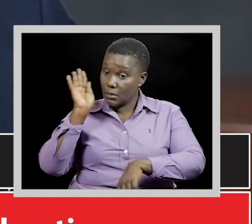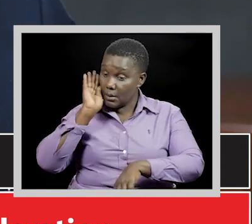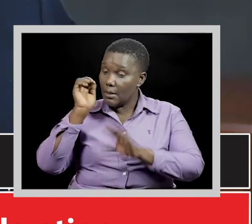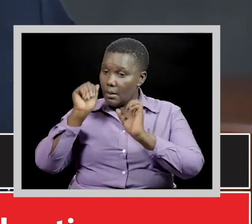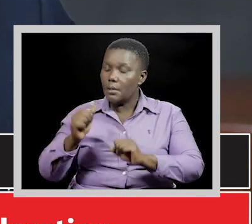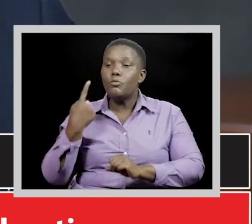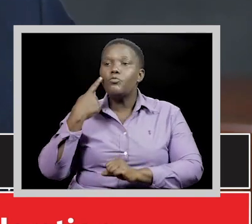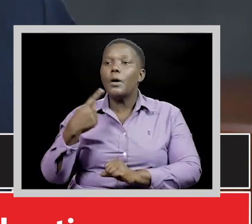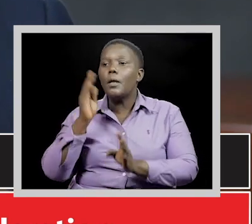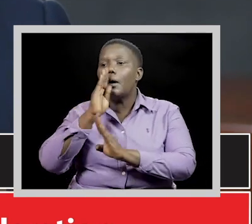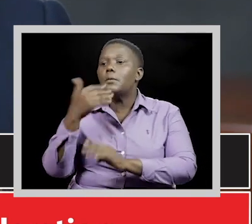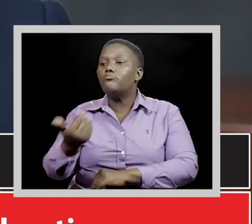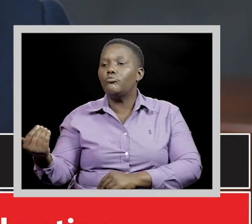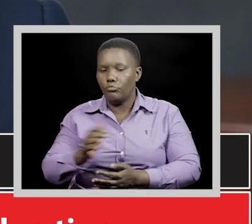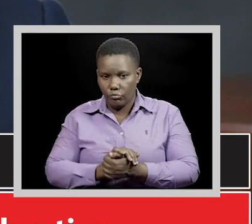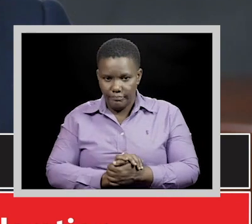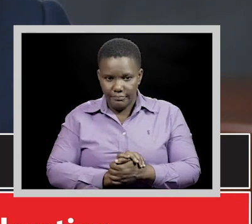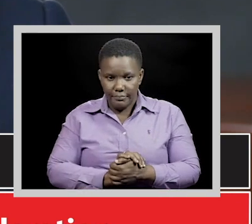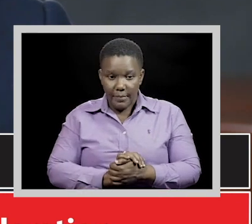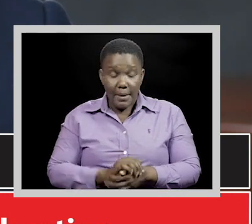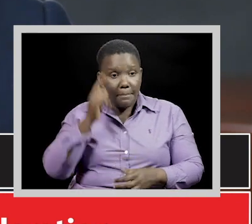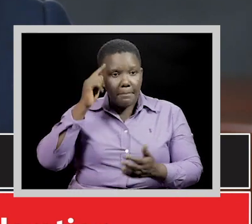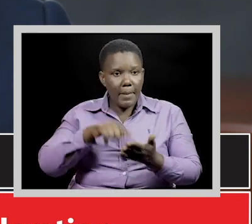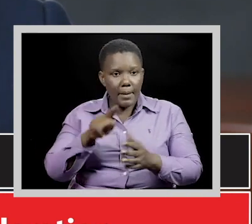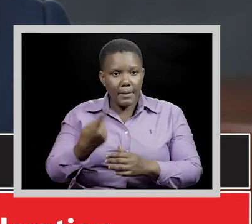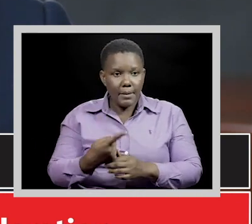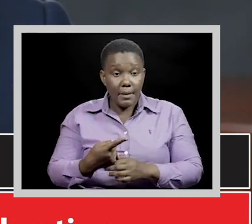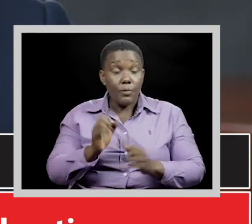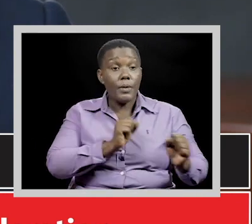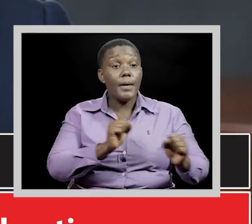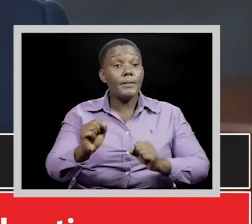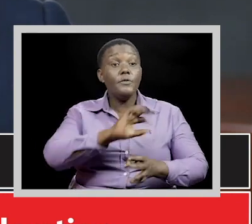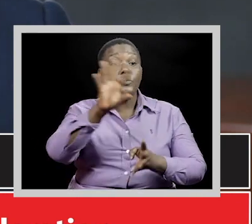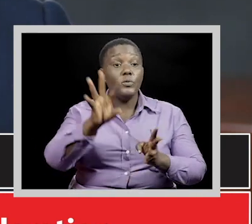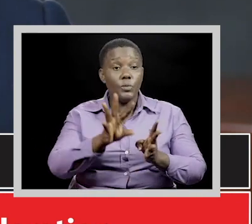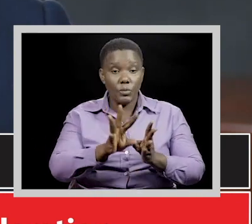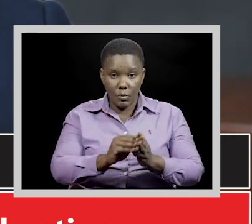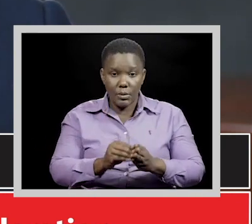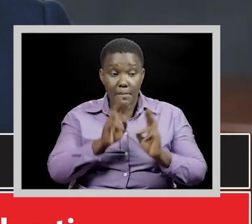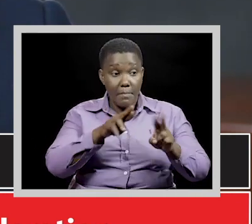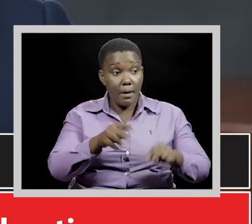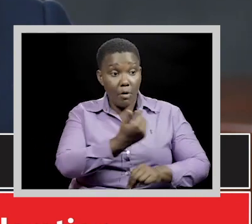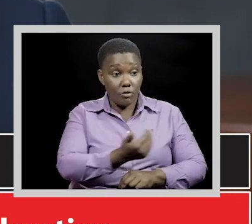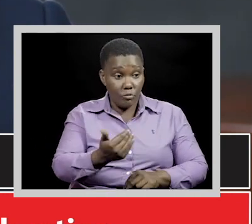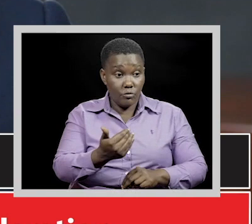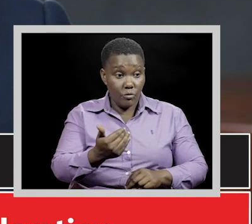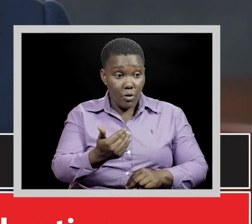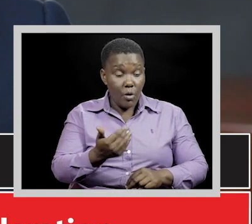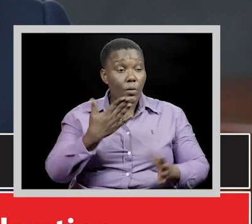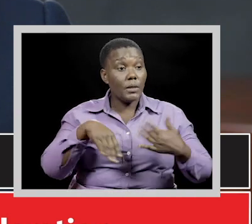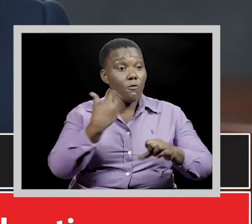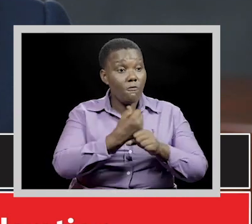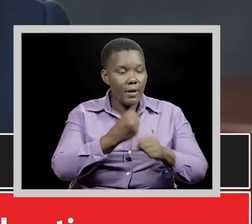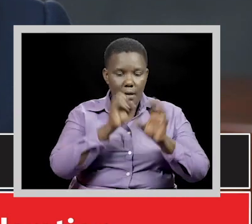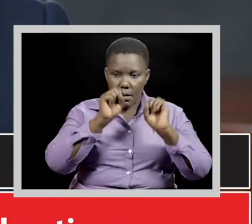primary consideration. And here, we mean that in all activities that a juvenile court does,